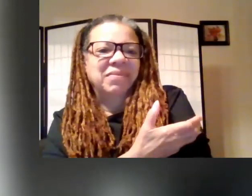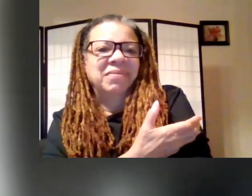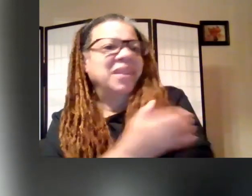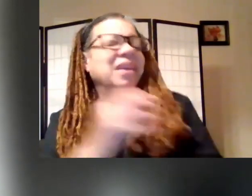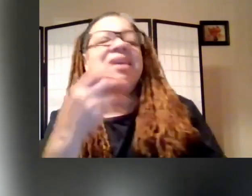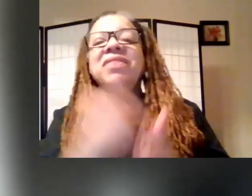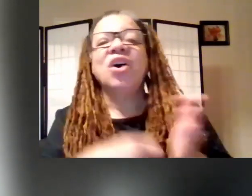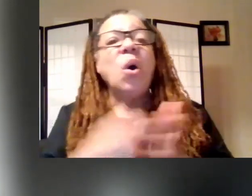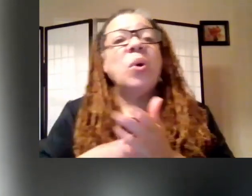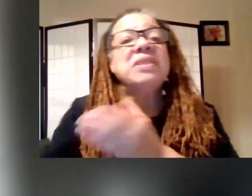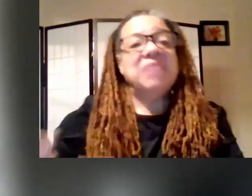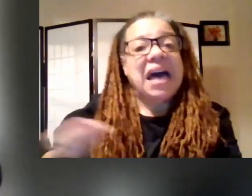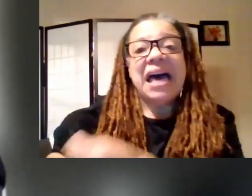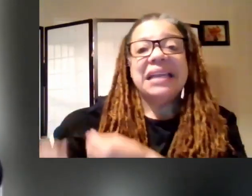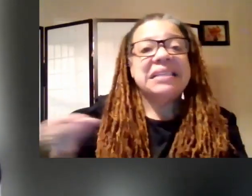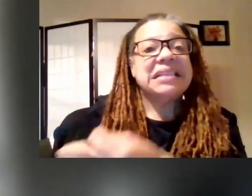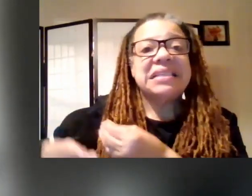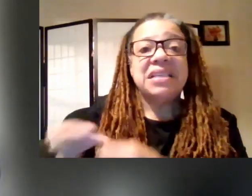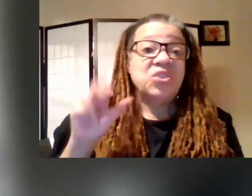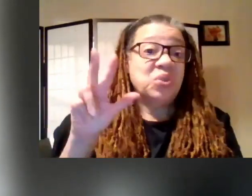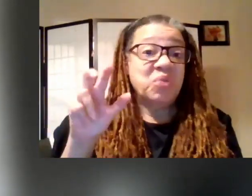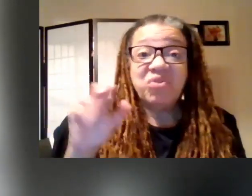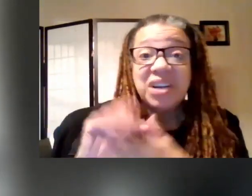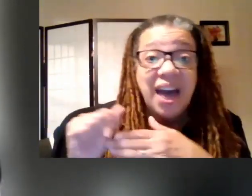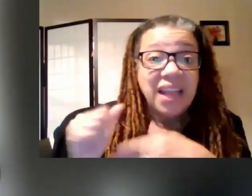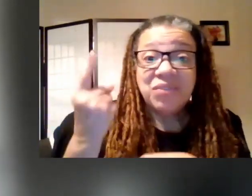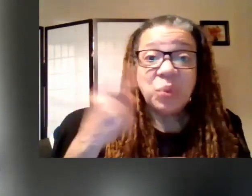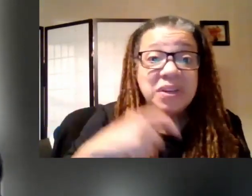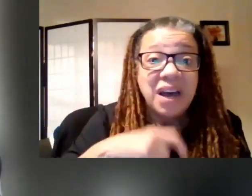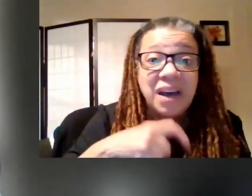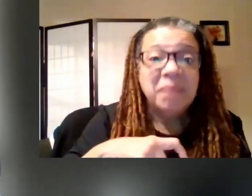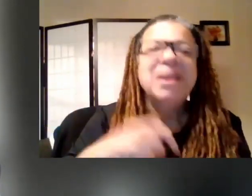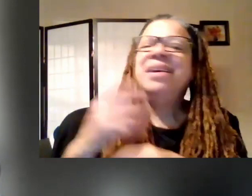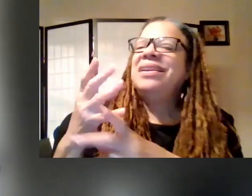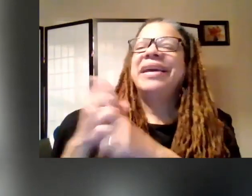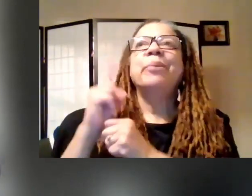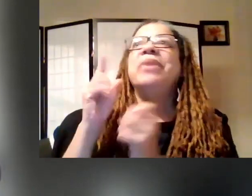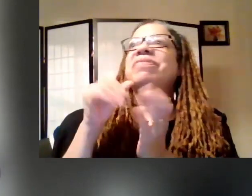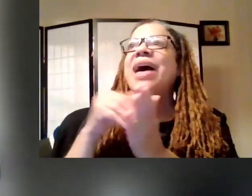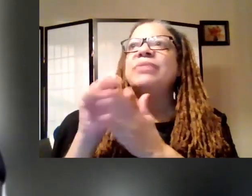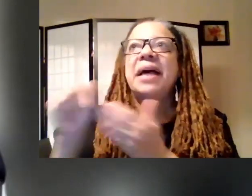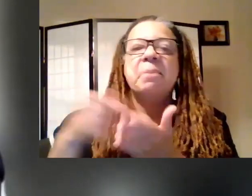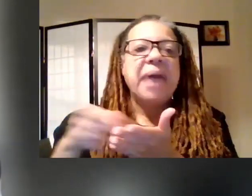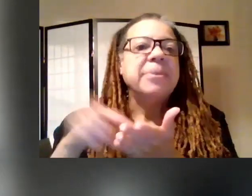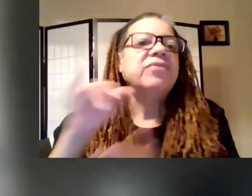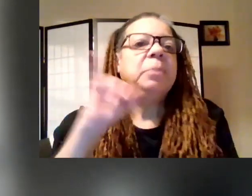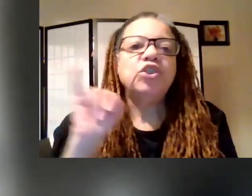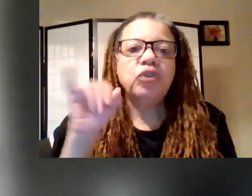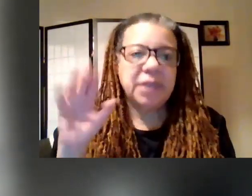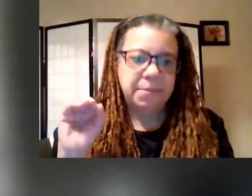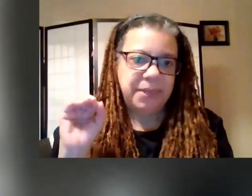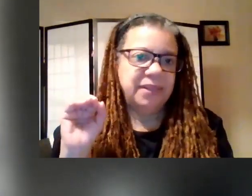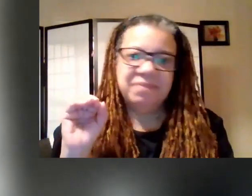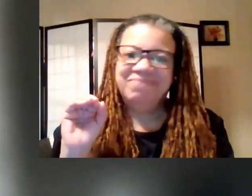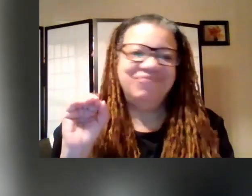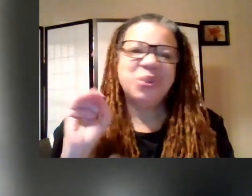cost of a dialysis treatment is, you know, $300, and they're able to secure $1,000 payments from insurance companies. There's